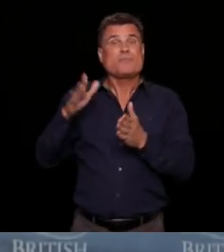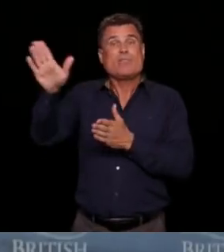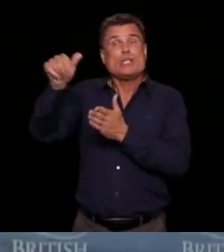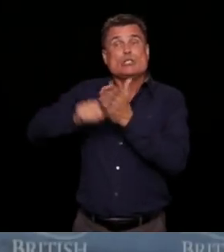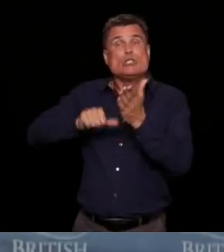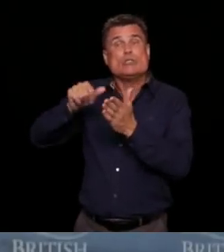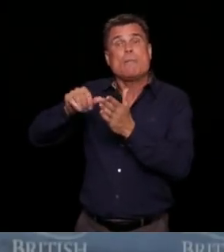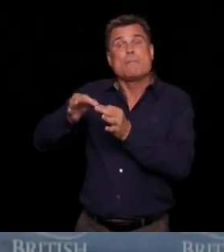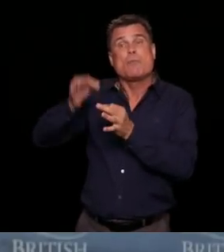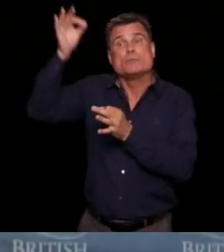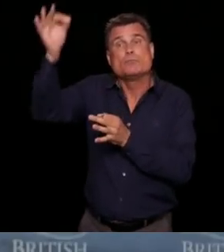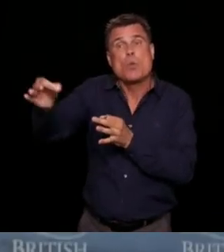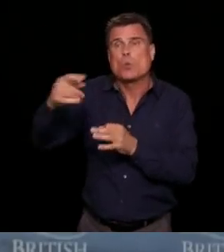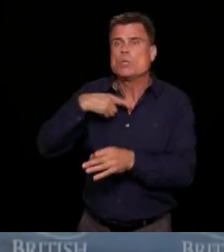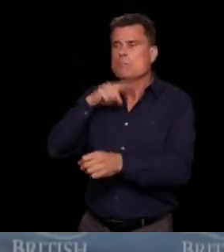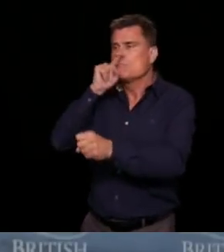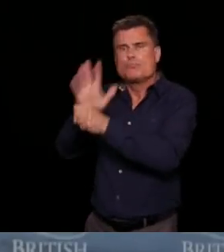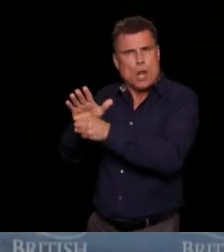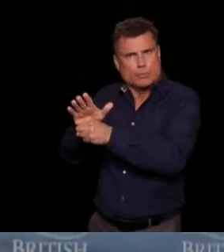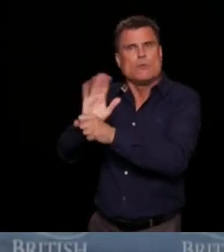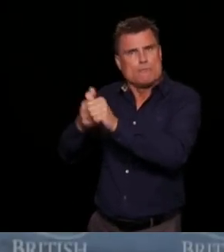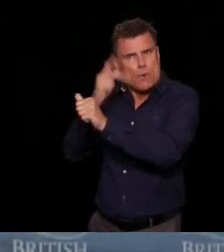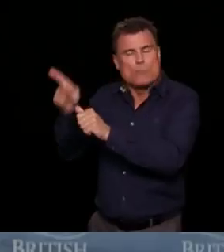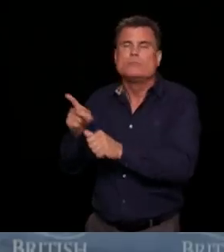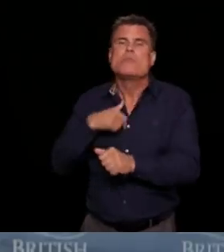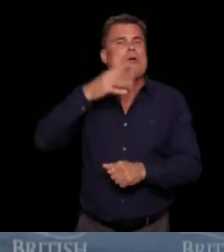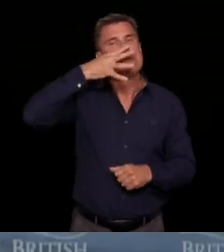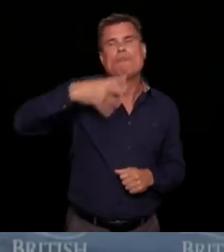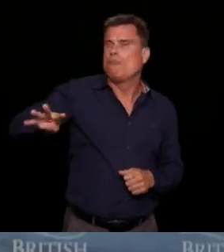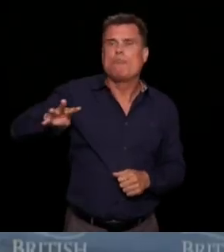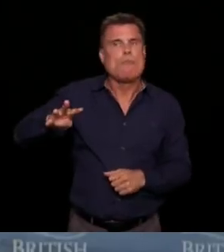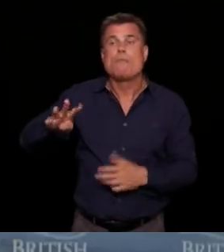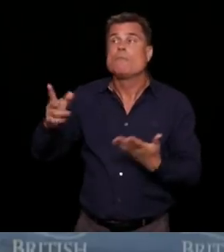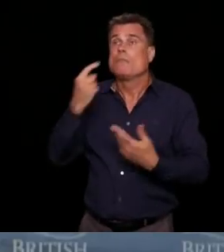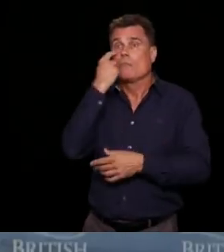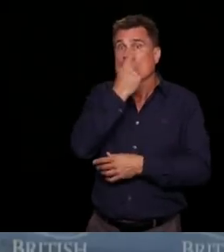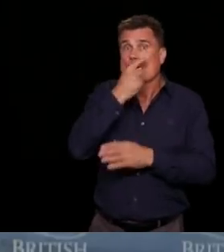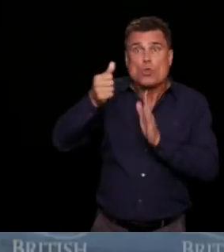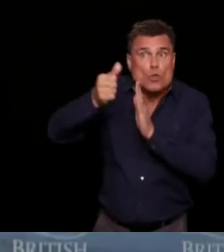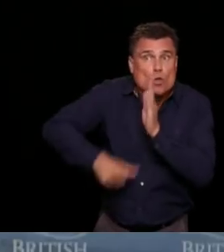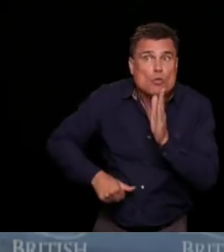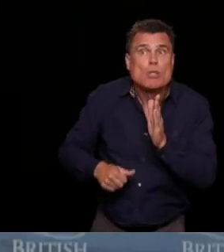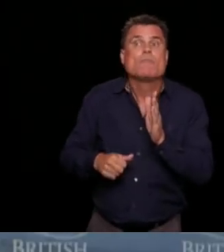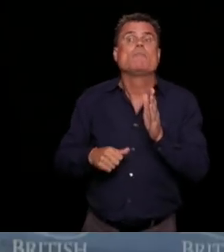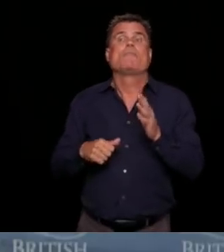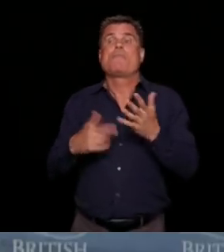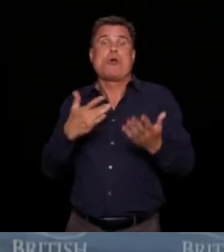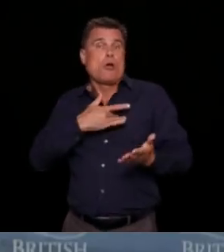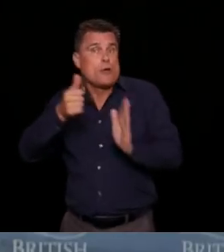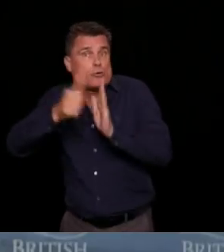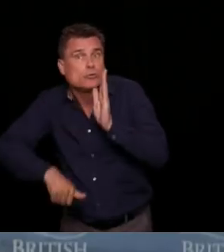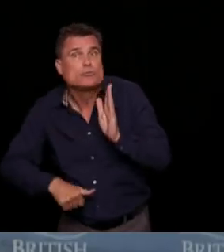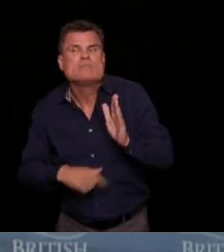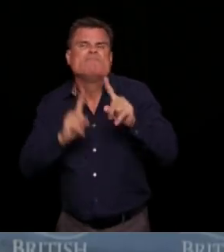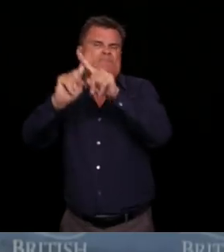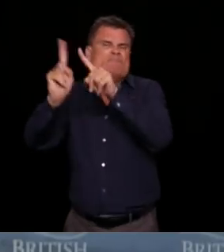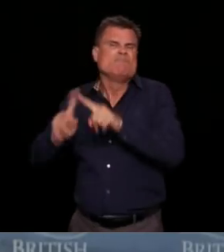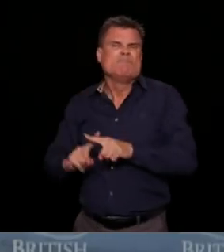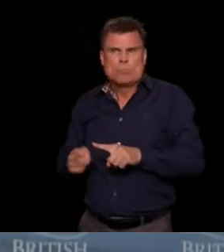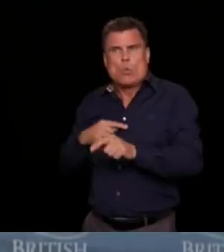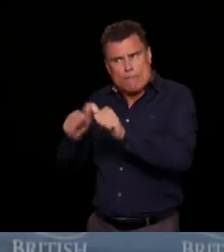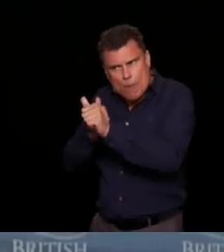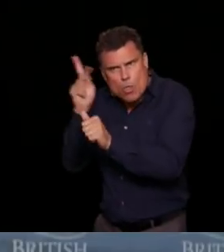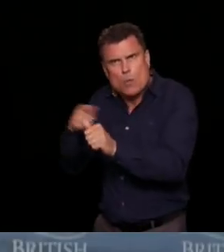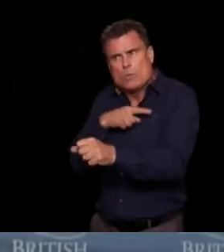to cardiac to thoracic patients, you have not been forgotten. The number of surgeries we report on each week includes surgeries from all of